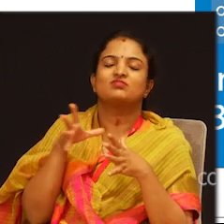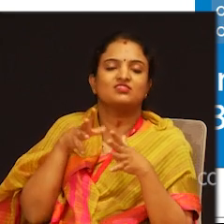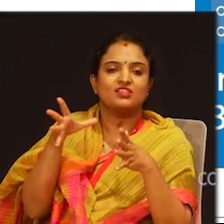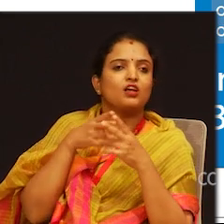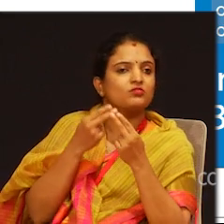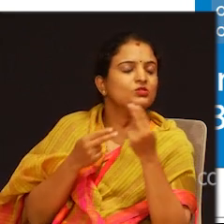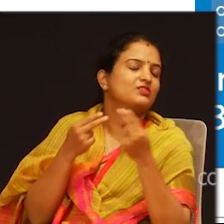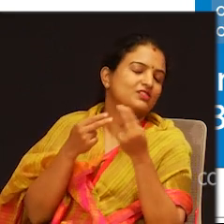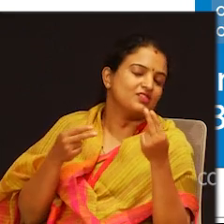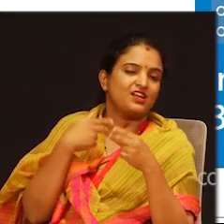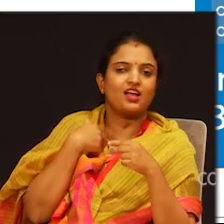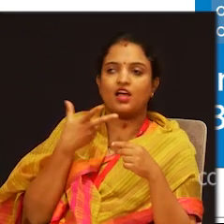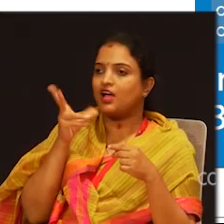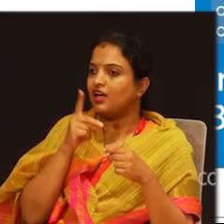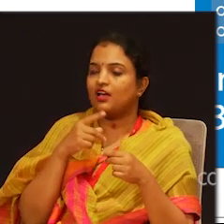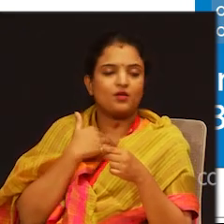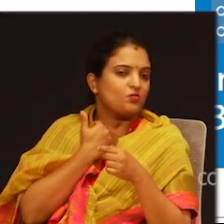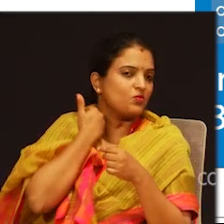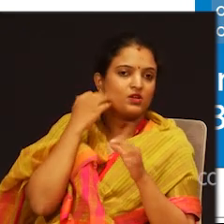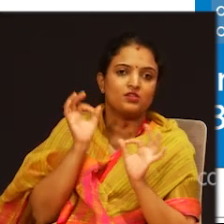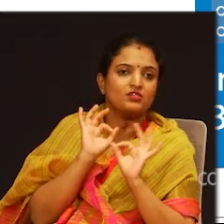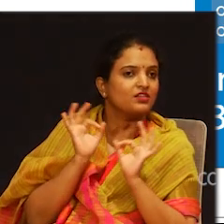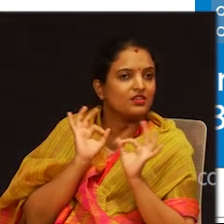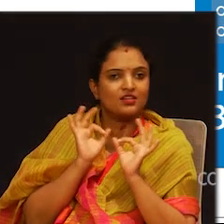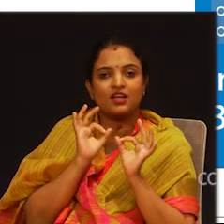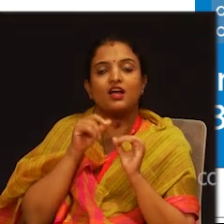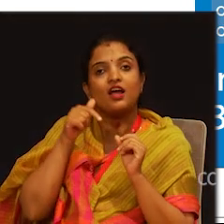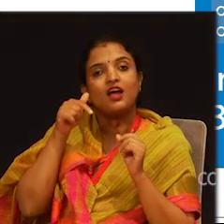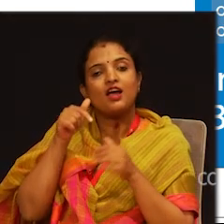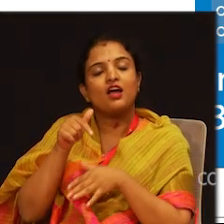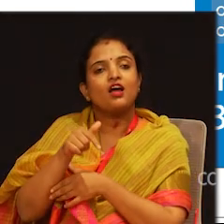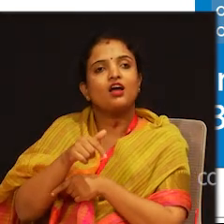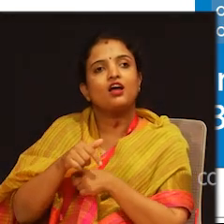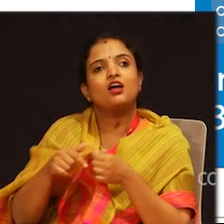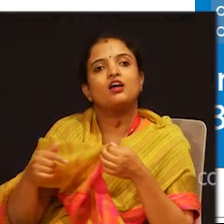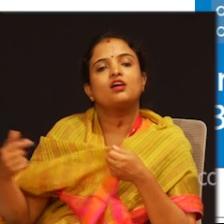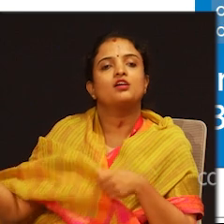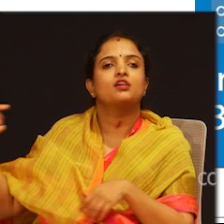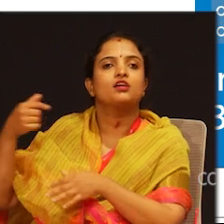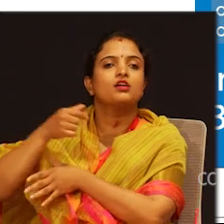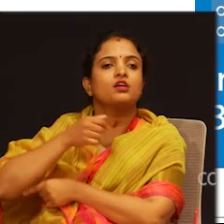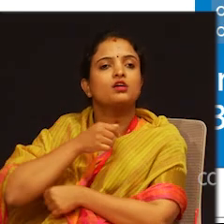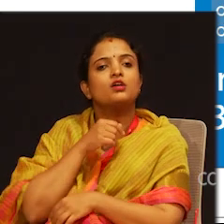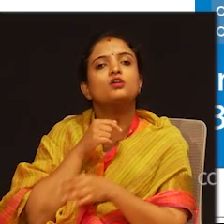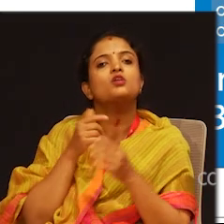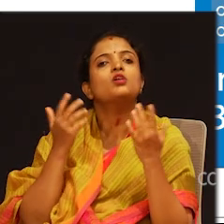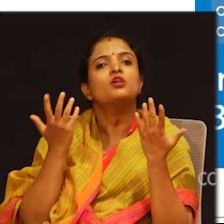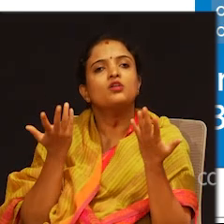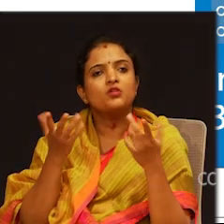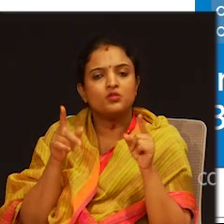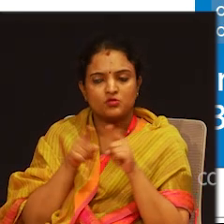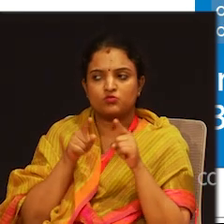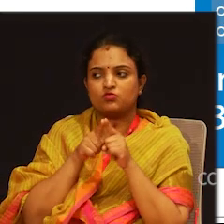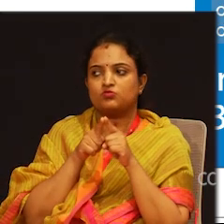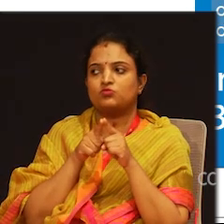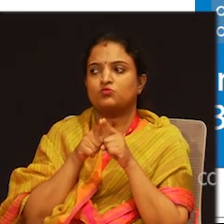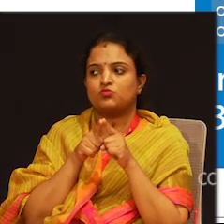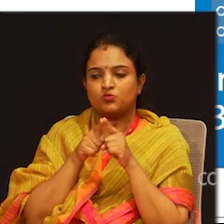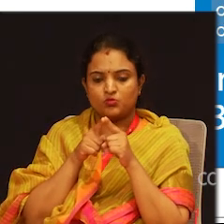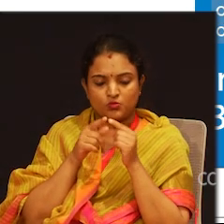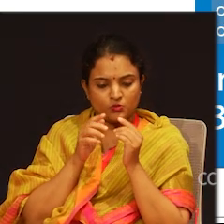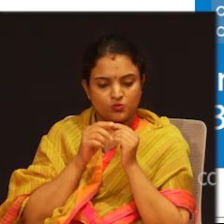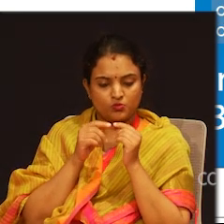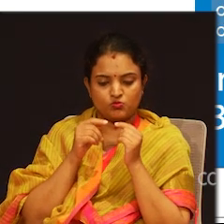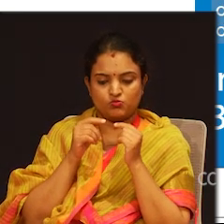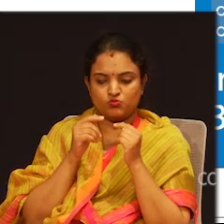enough to hear it from her ears. So, from her, and it was music to our ears. So we took our storybooks, and